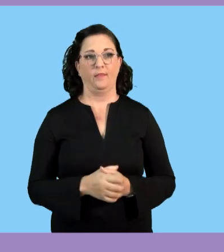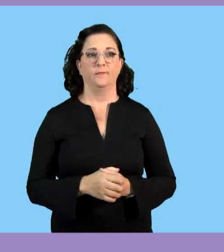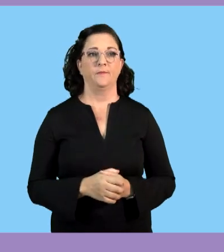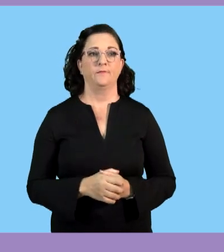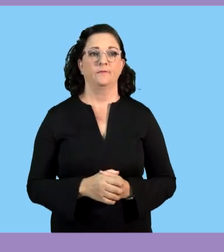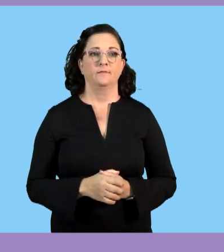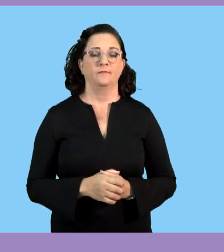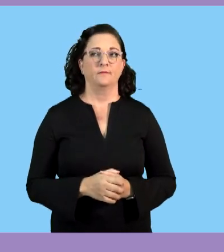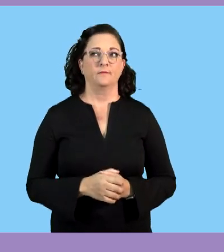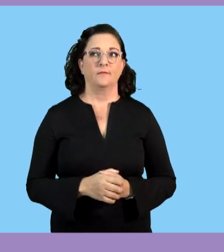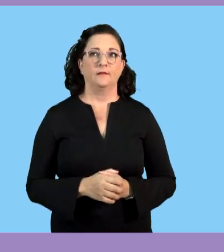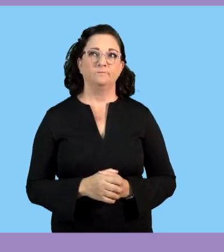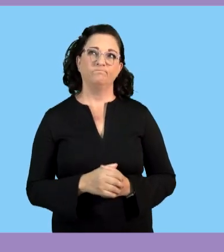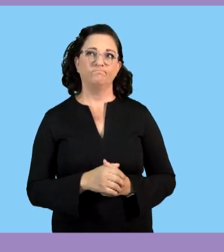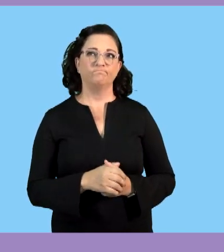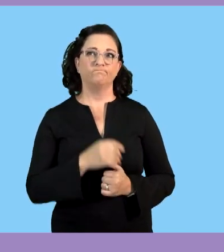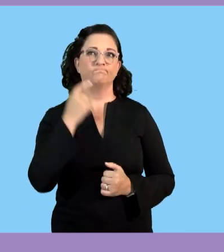inverse. What about